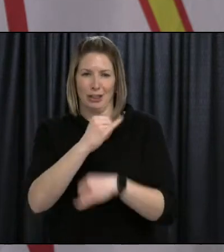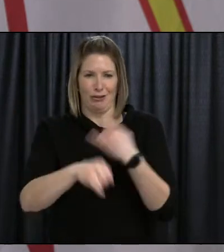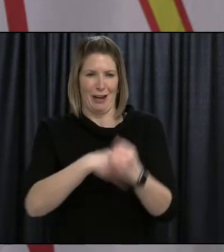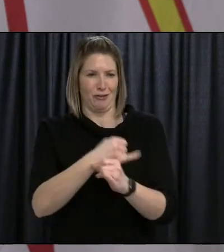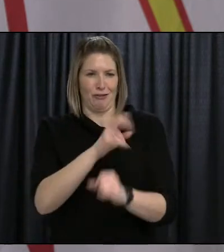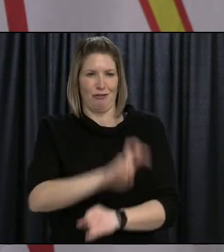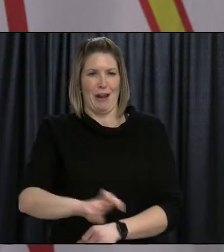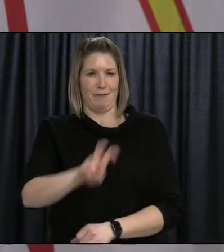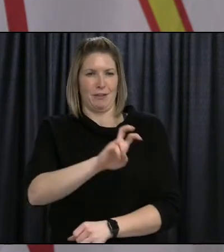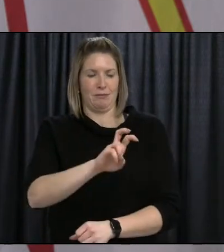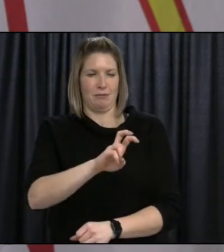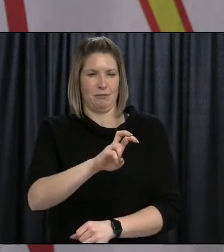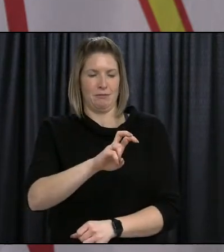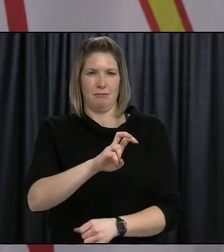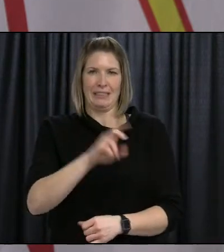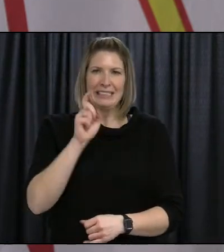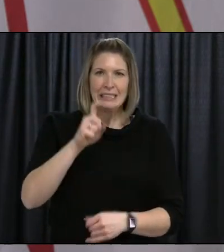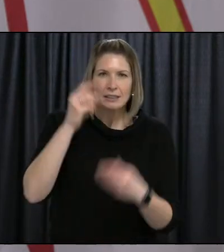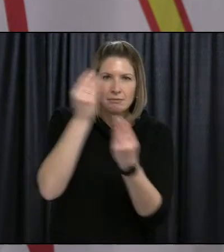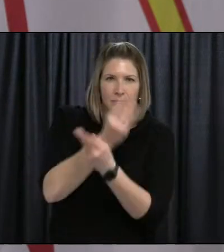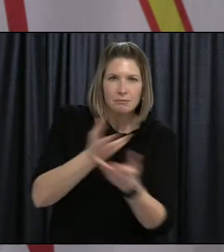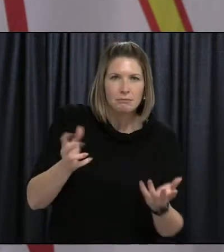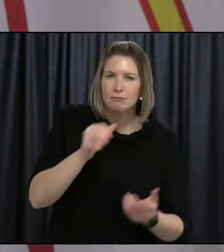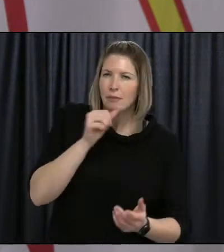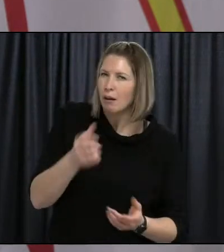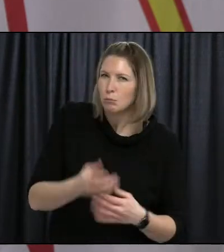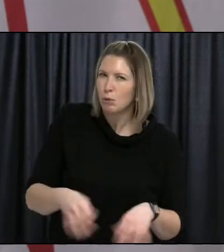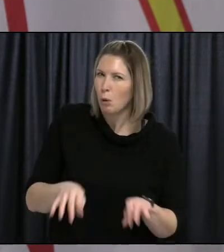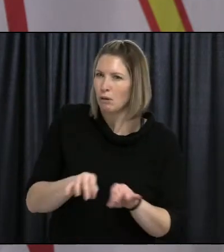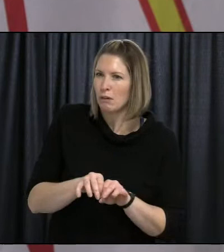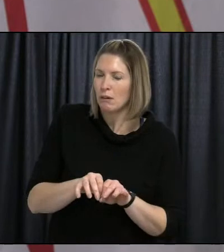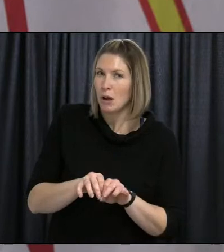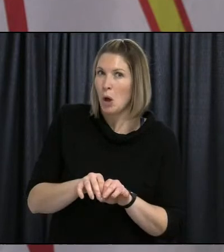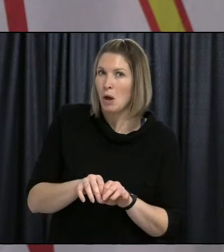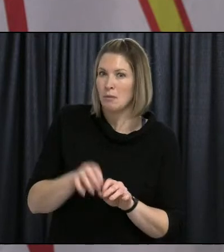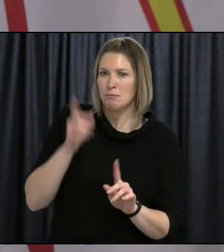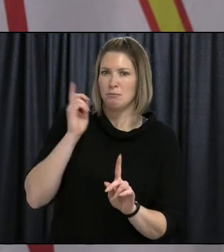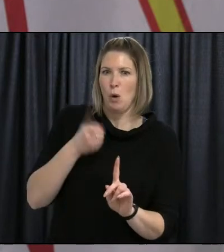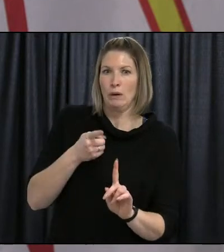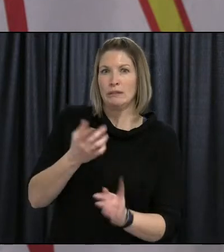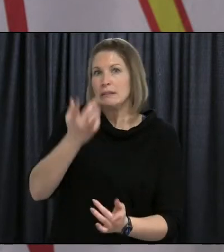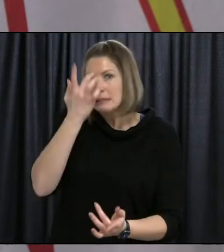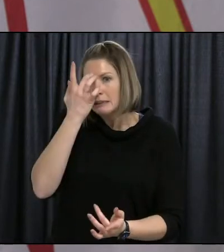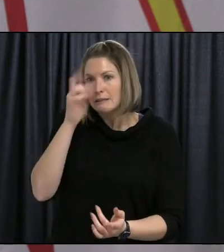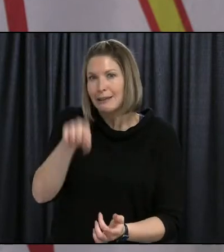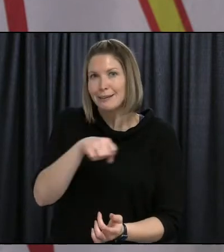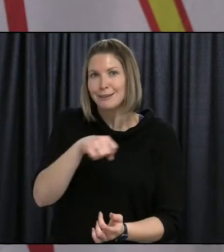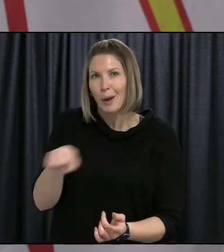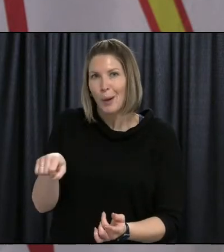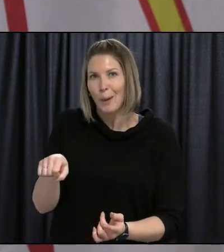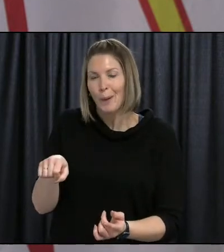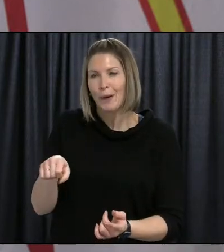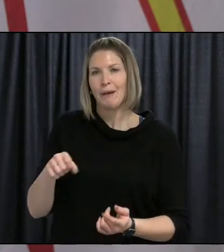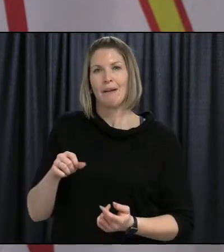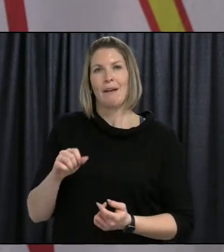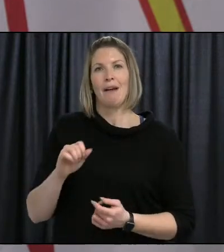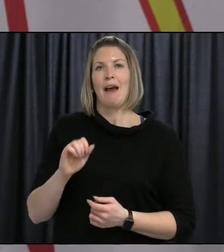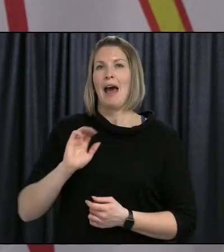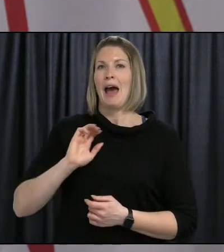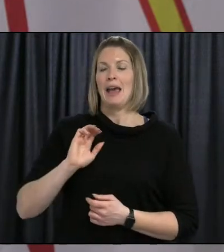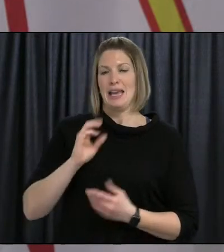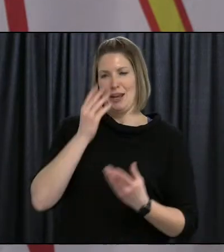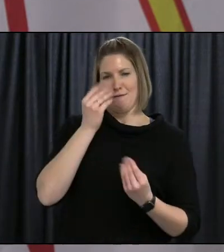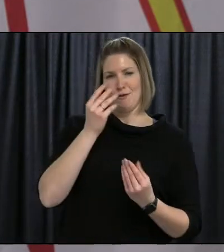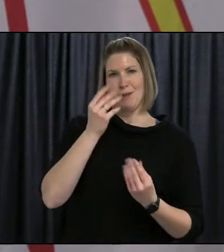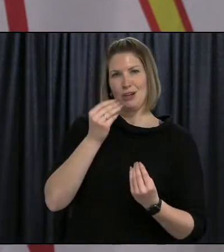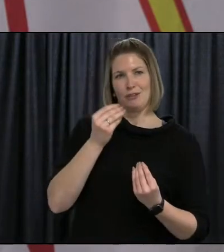a role as to, how we handle the case or from a public safety point of view to release